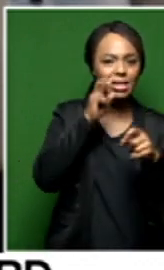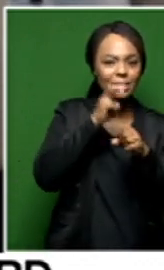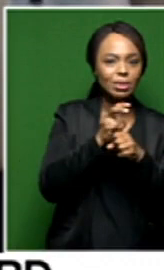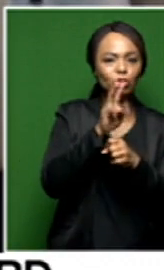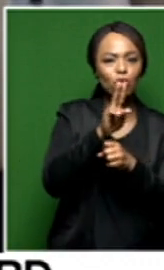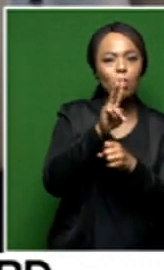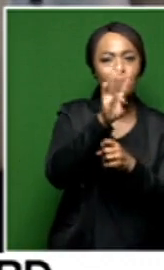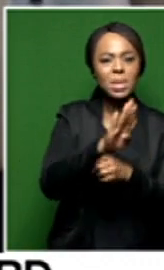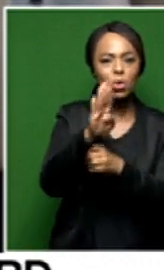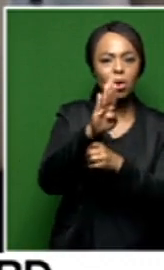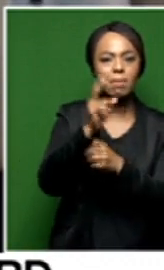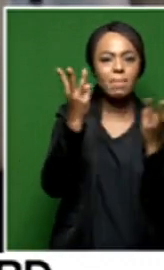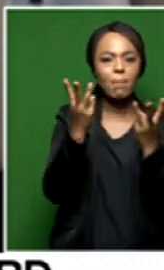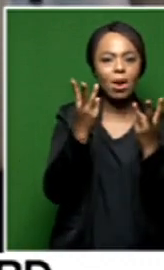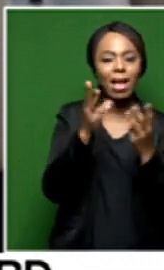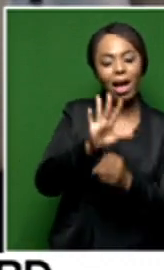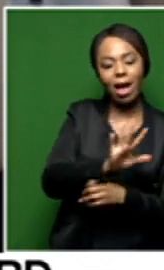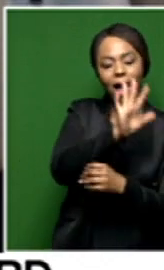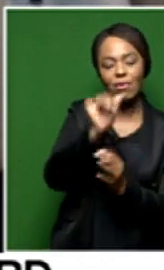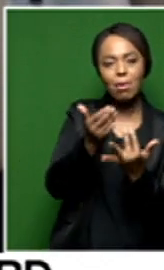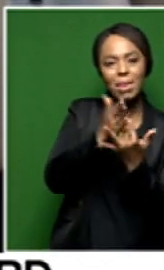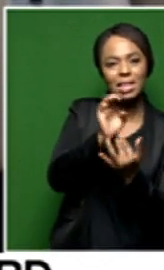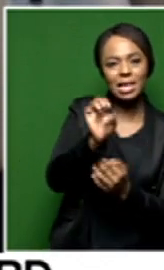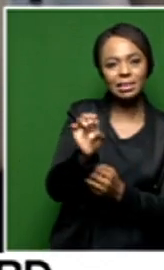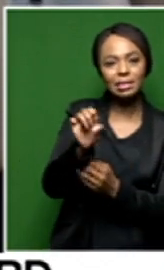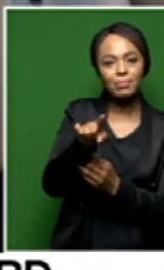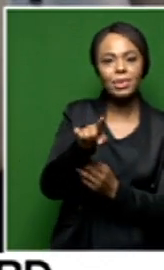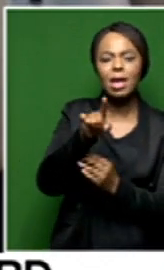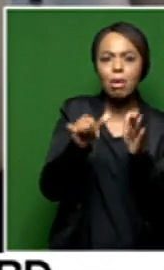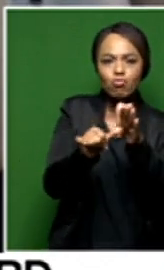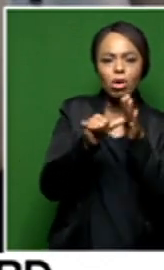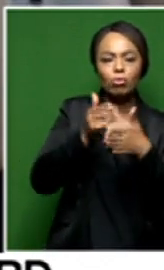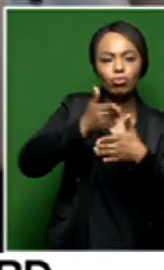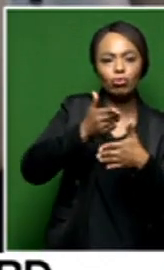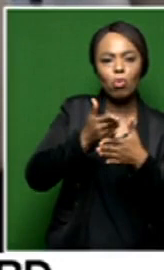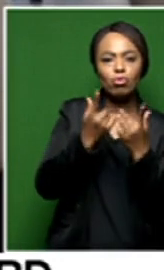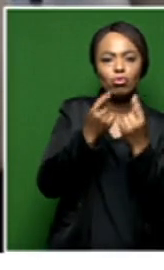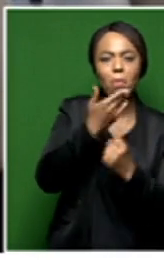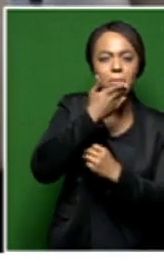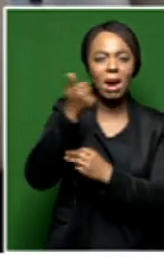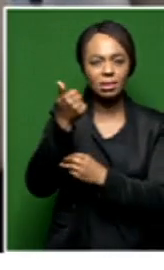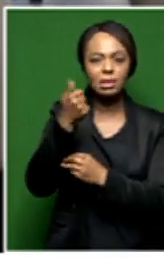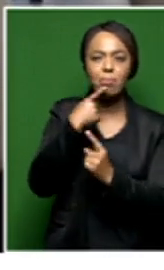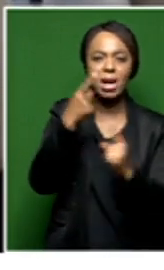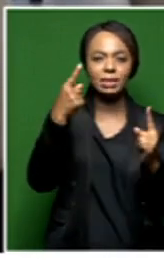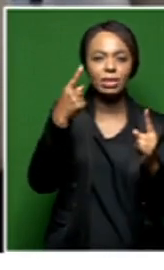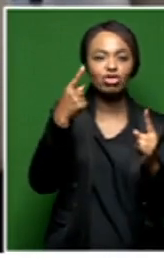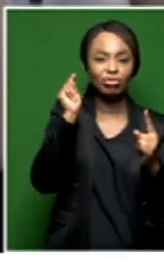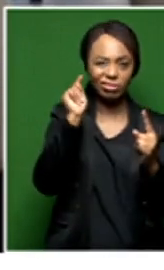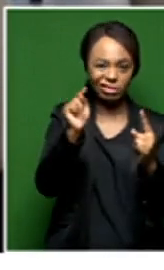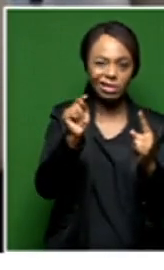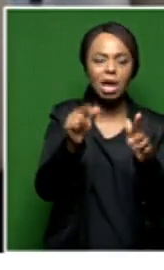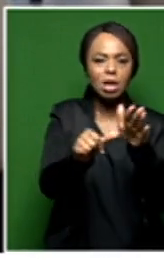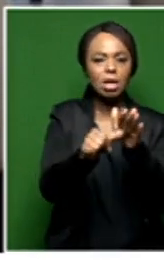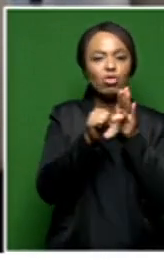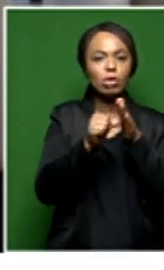billion people across Africa and the Middle East. Mm. And we have a really important job to ensure that we deliver on the best messaging out there. So it's